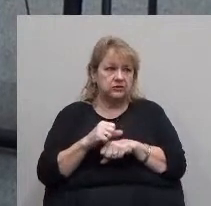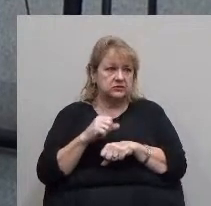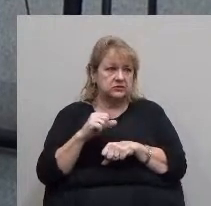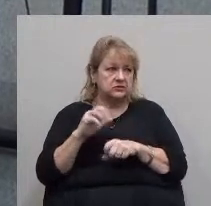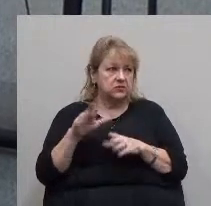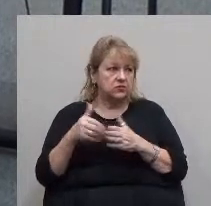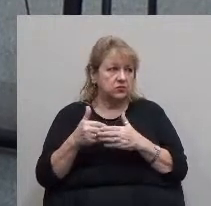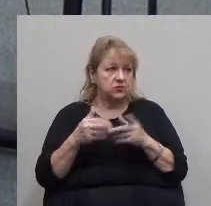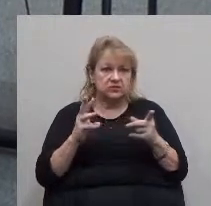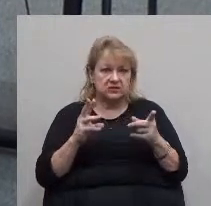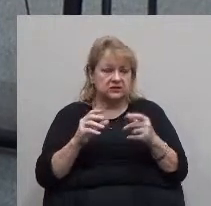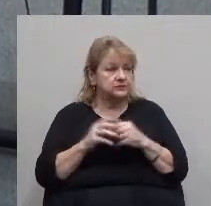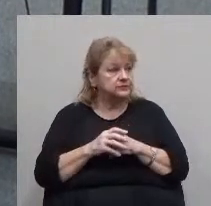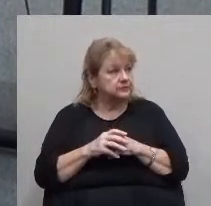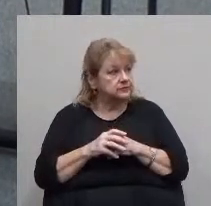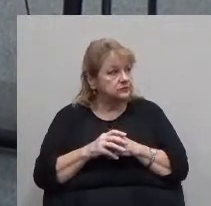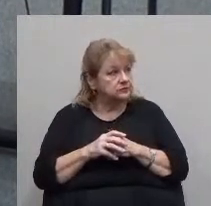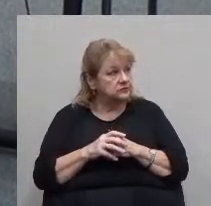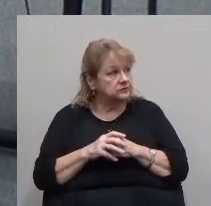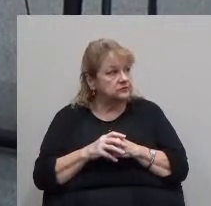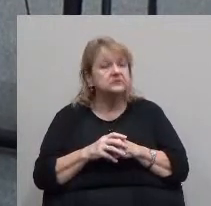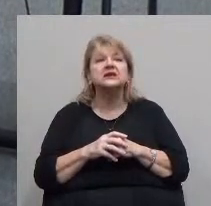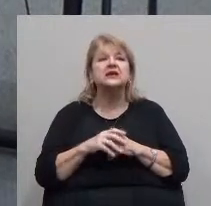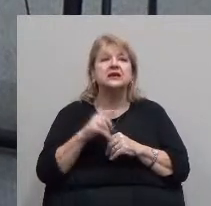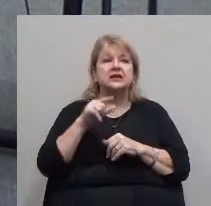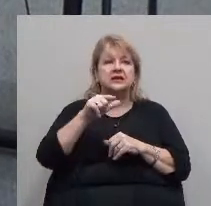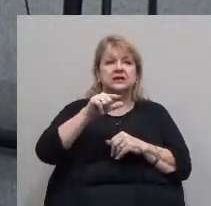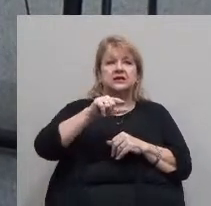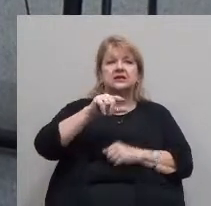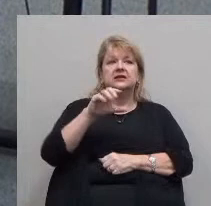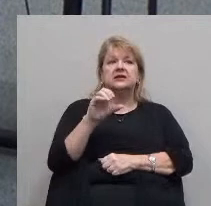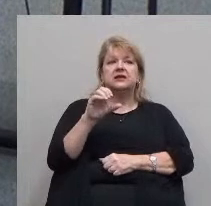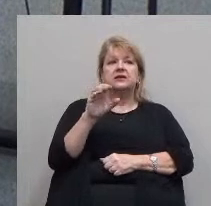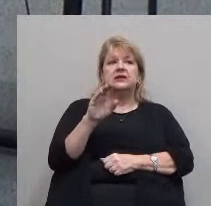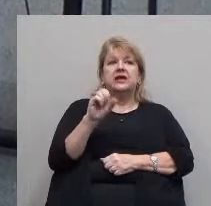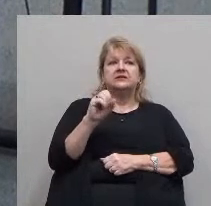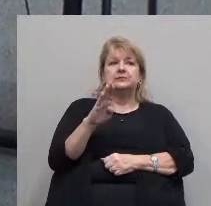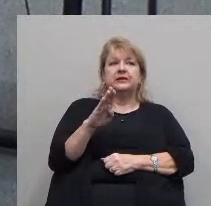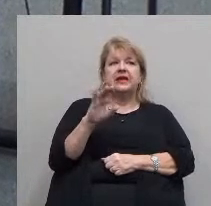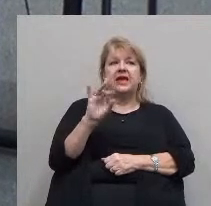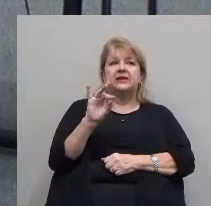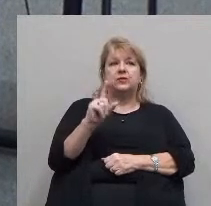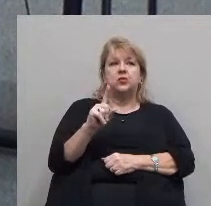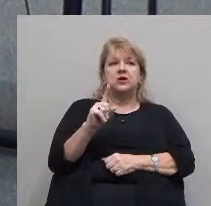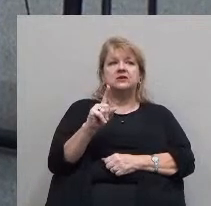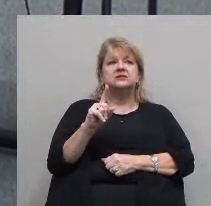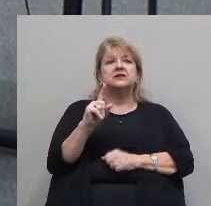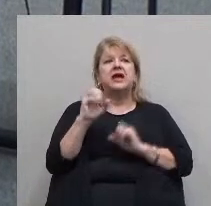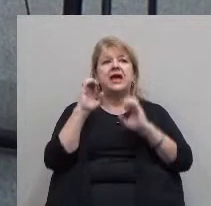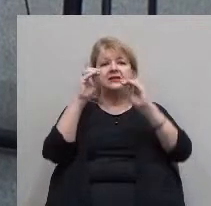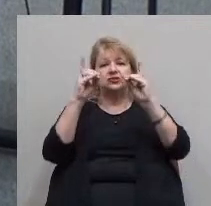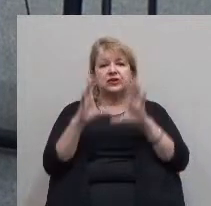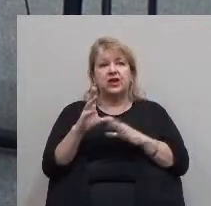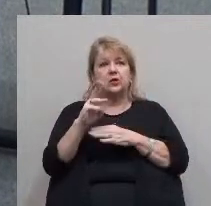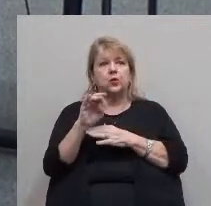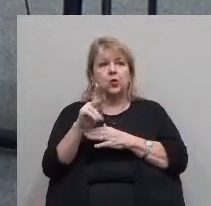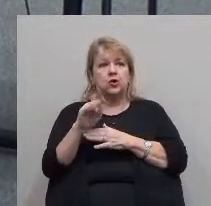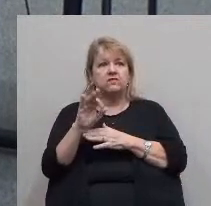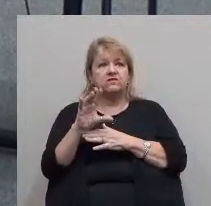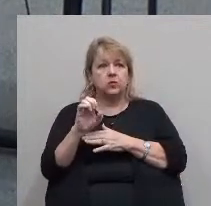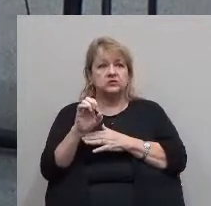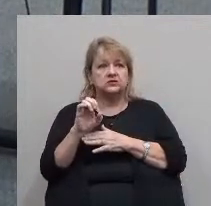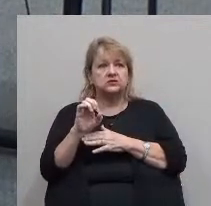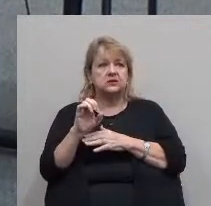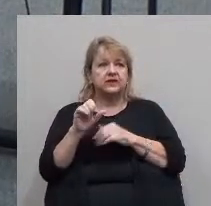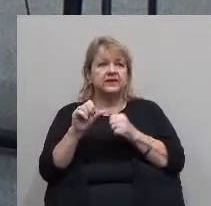So this one is this one would impact educated workforce. So we know that we're staring down at a teacher shortage. And we're trying to do everything that we